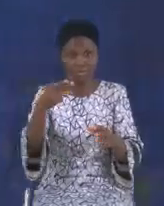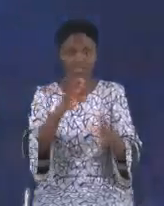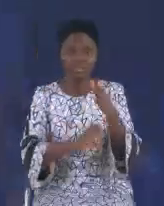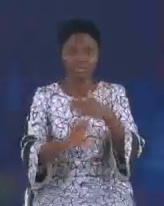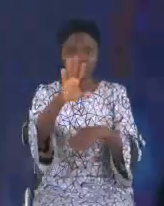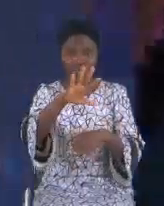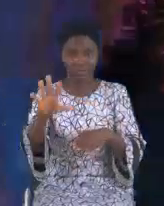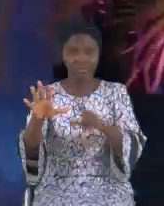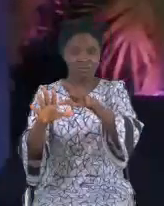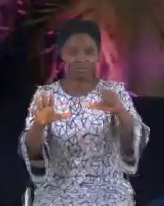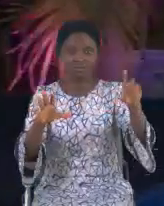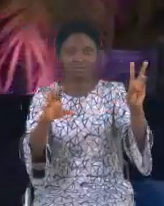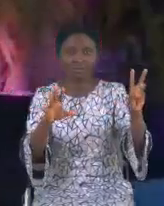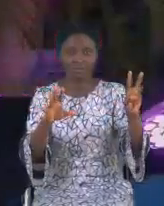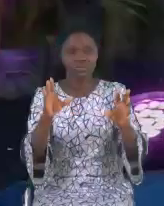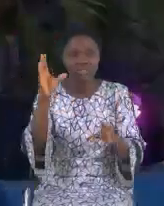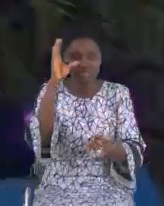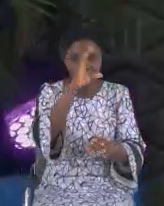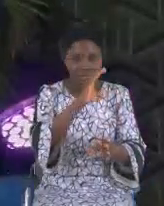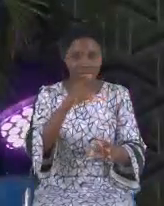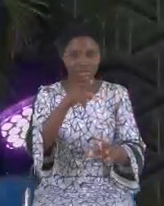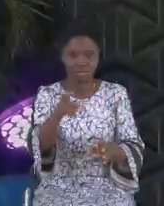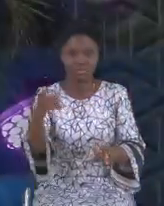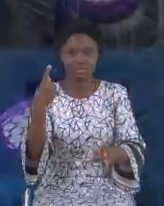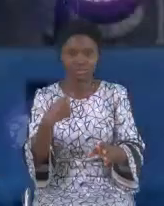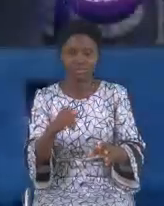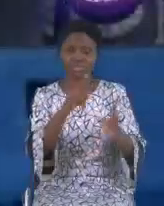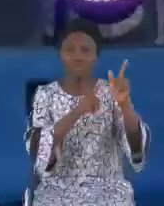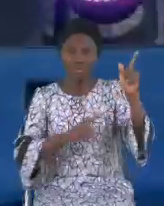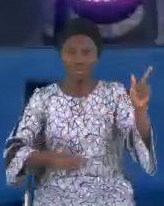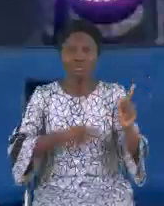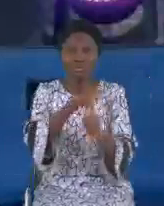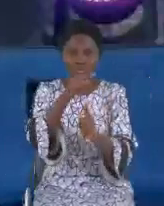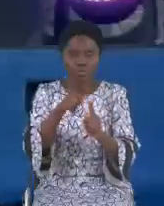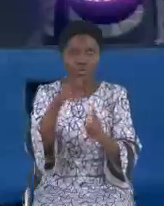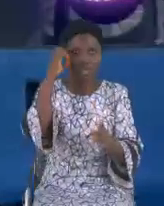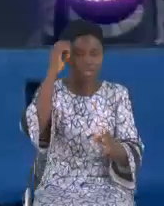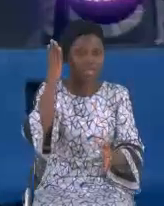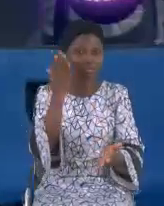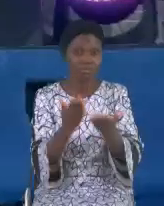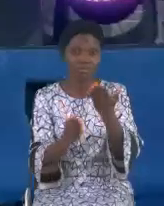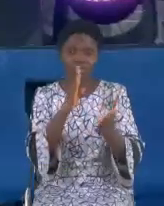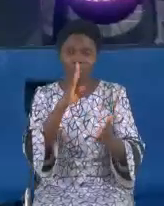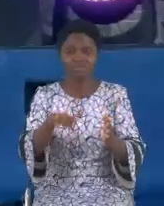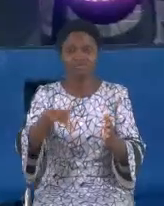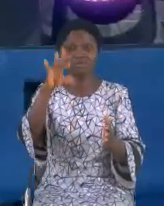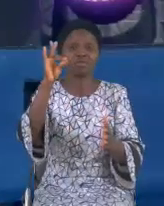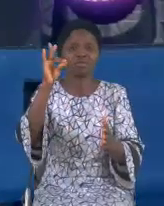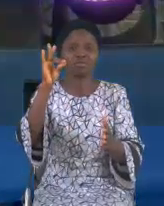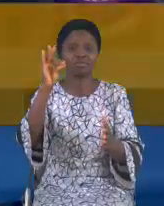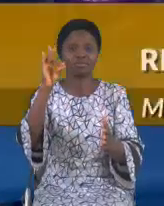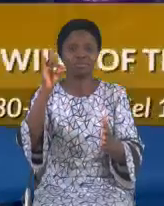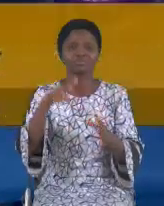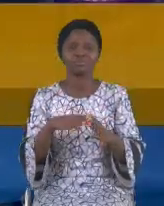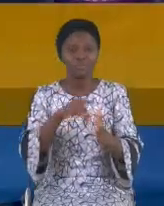from verse 6. Seek ye the Lord while he may be found. The man at the tomb, he knew this is